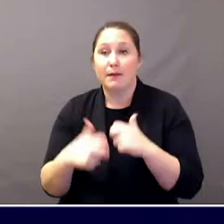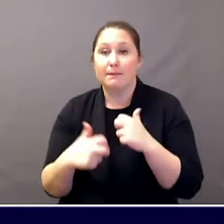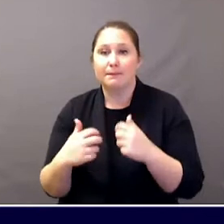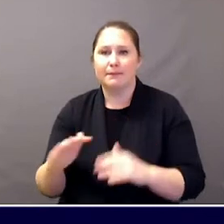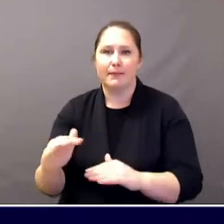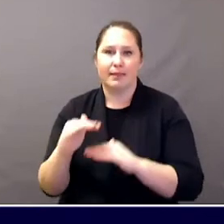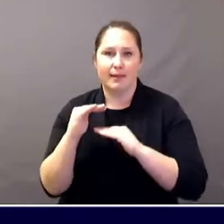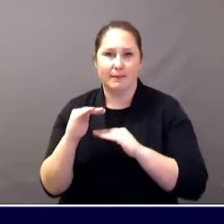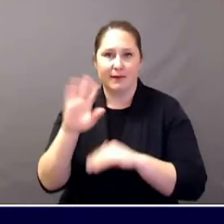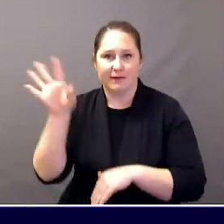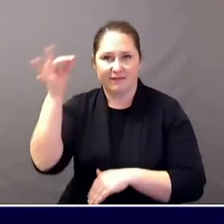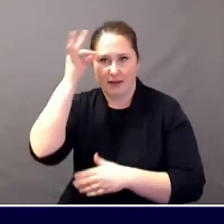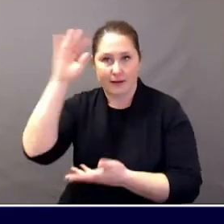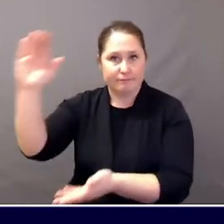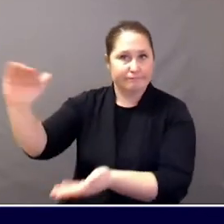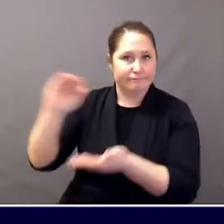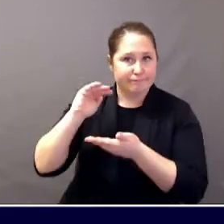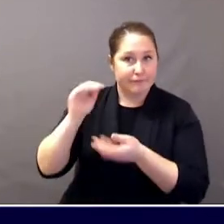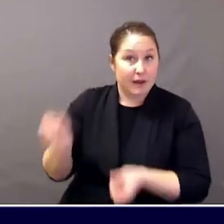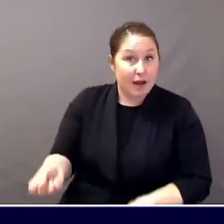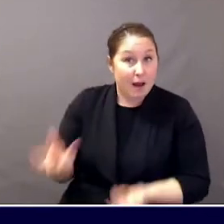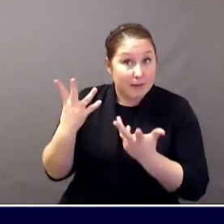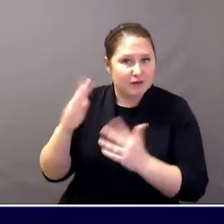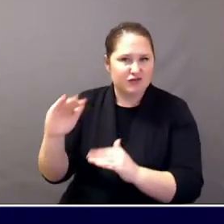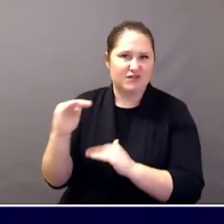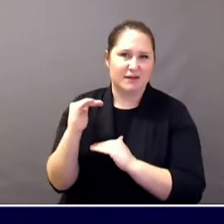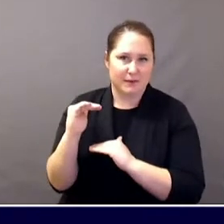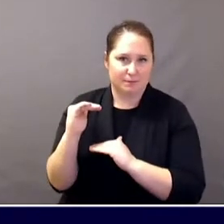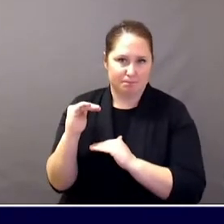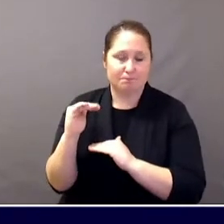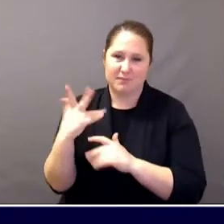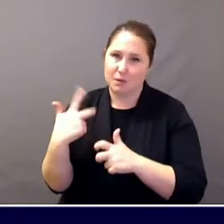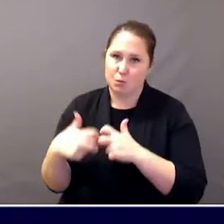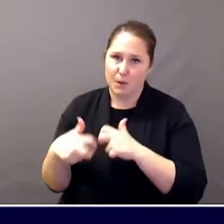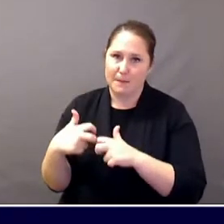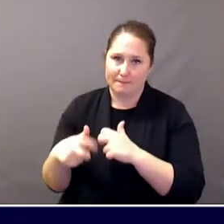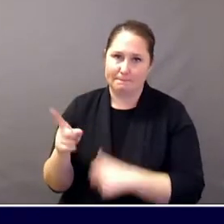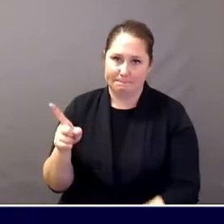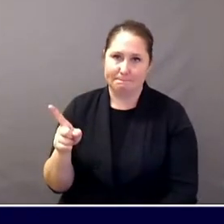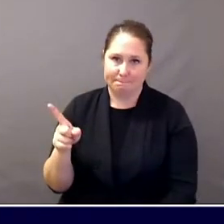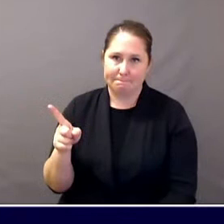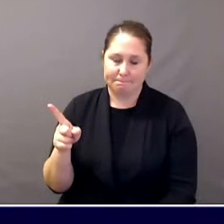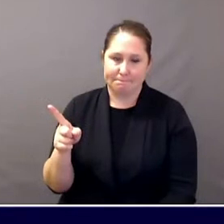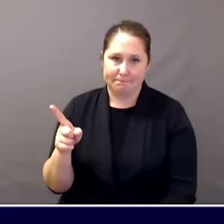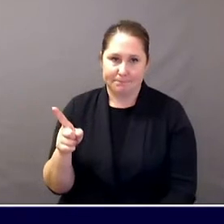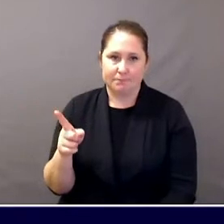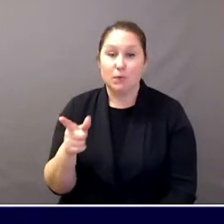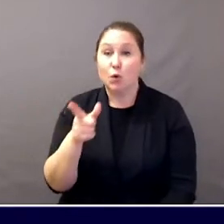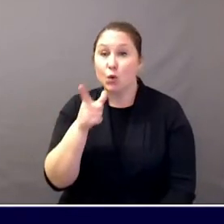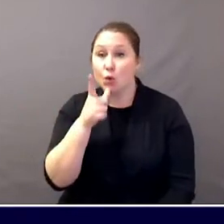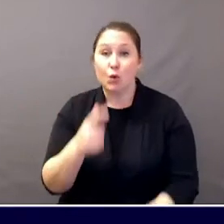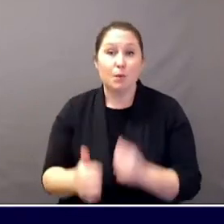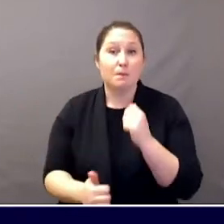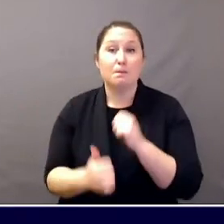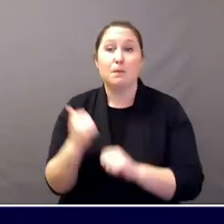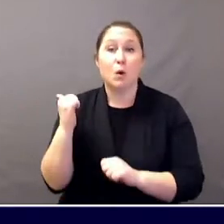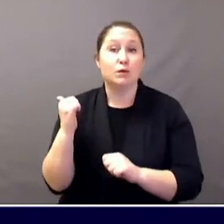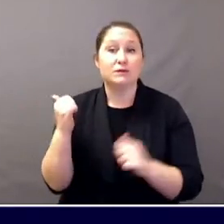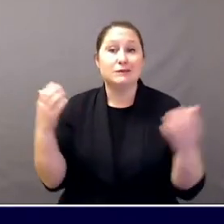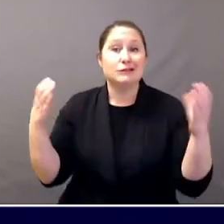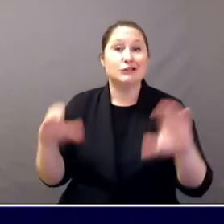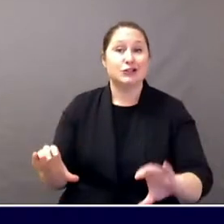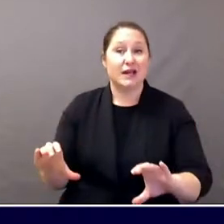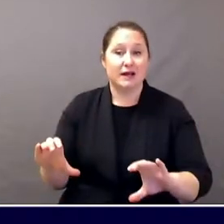the question we keep asking ourselves is, who is it who is most likely to suffer and